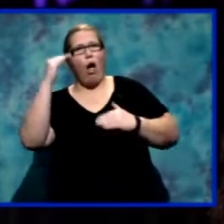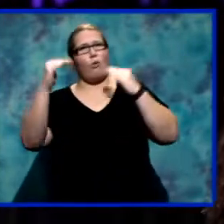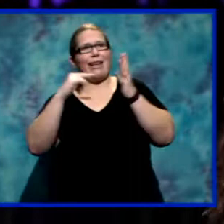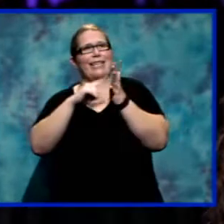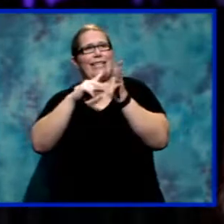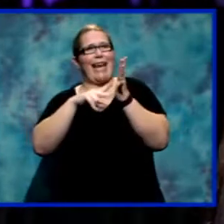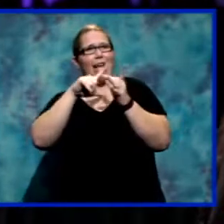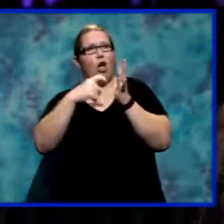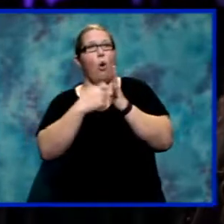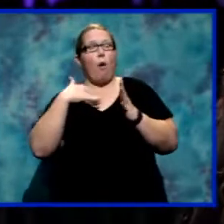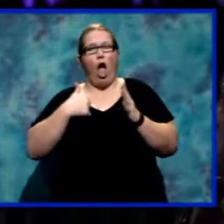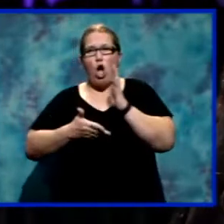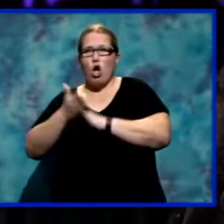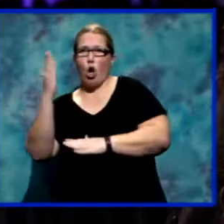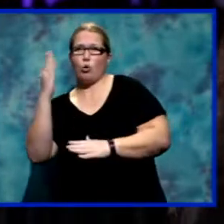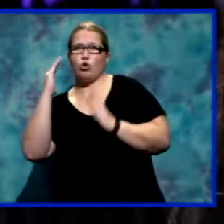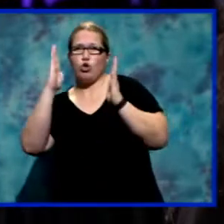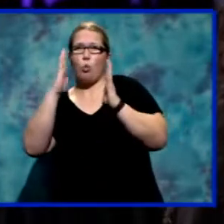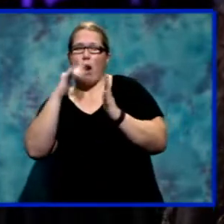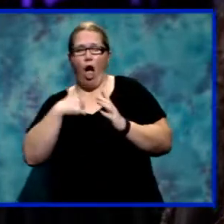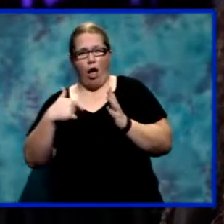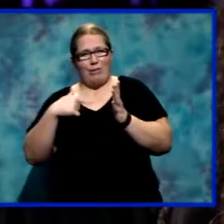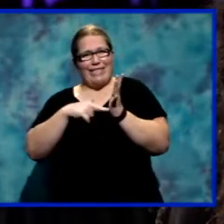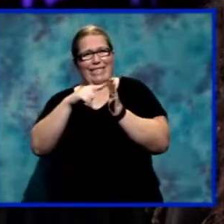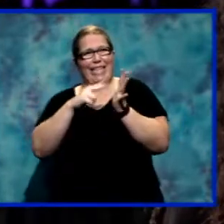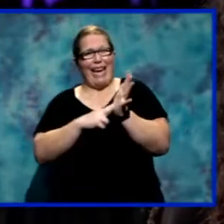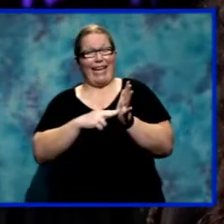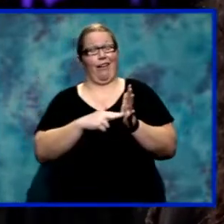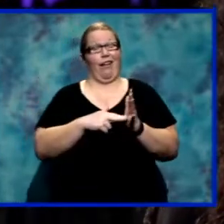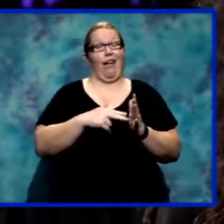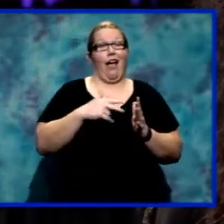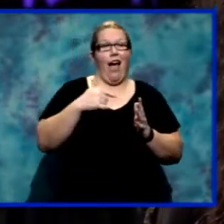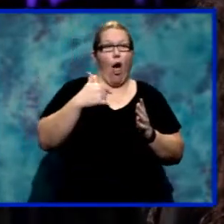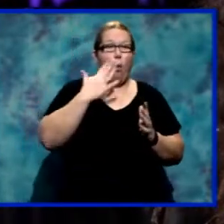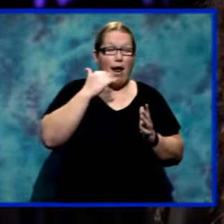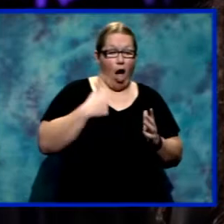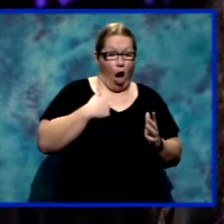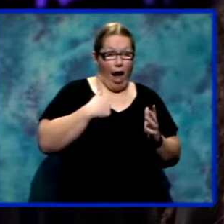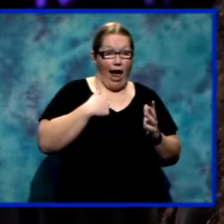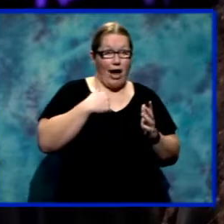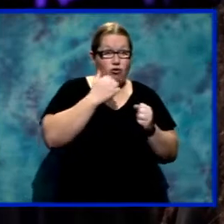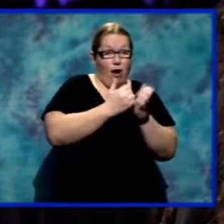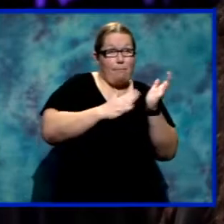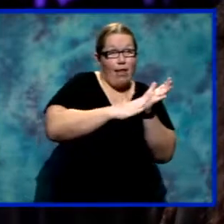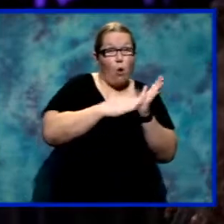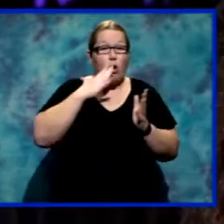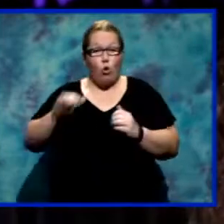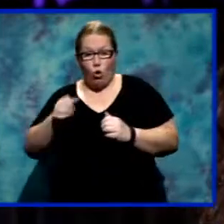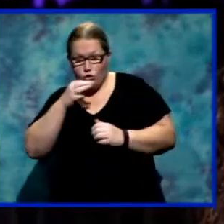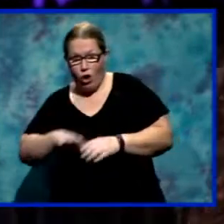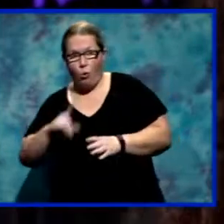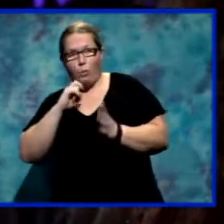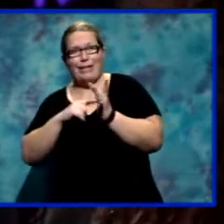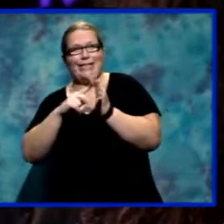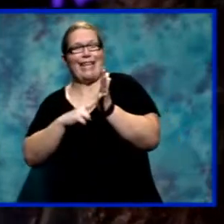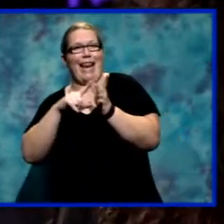church, when I was a teenager, we had nothing. I said, I think I'm going to be a grandmother by the time your kid becomes a teen. It'll still be